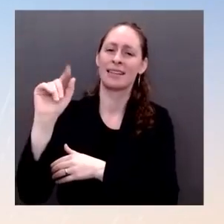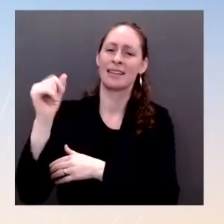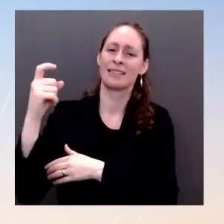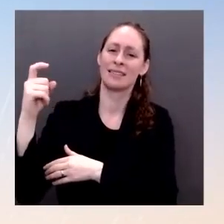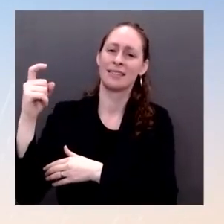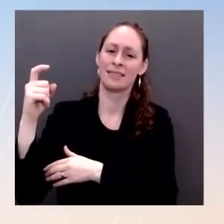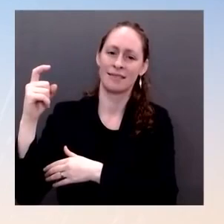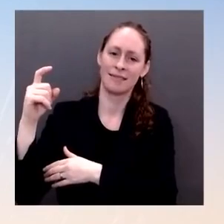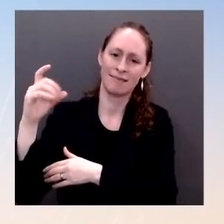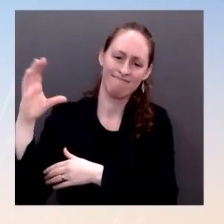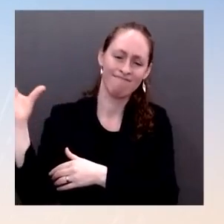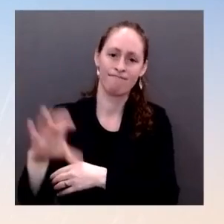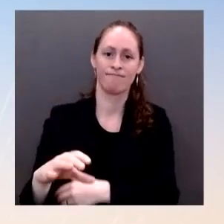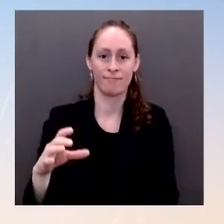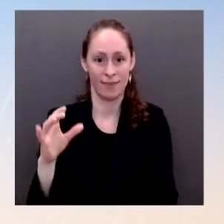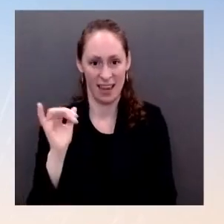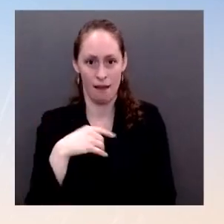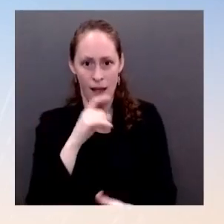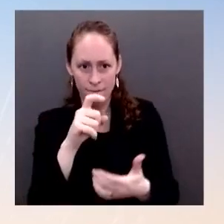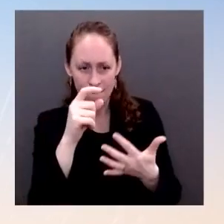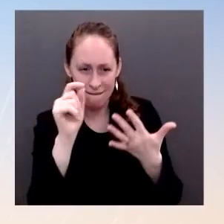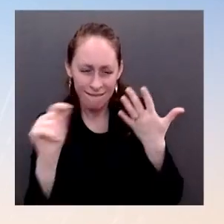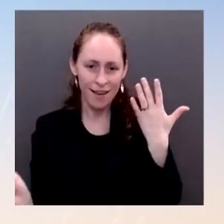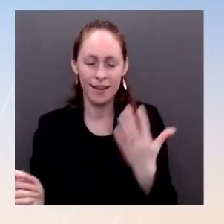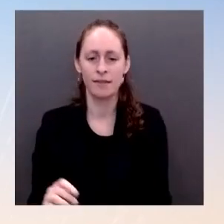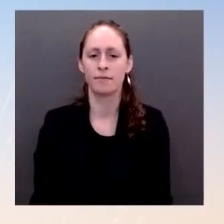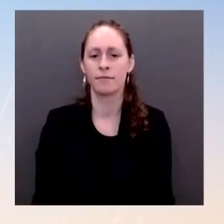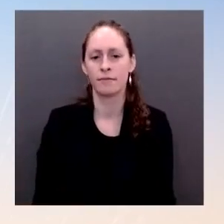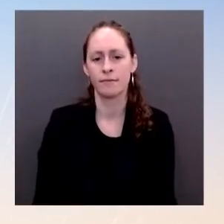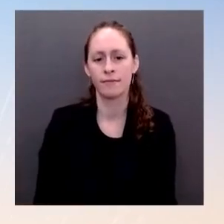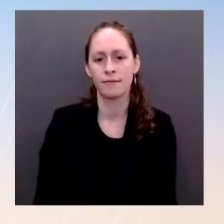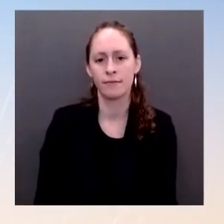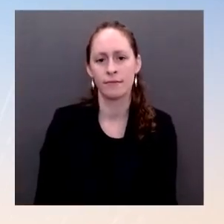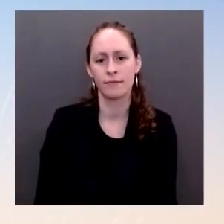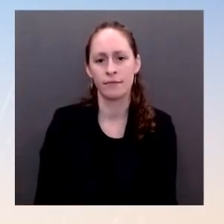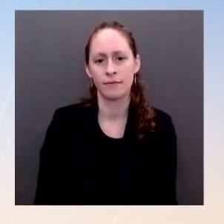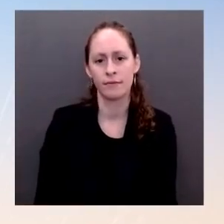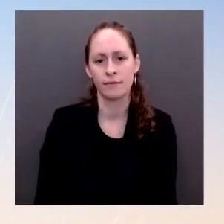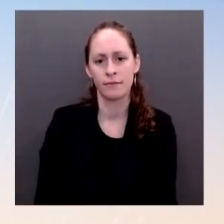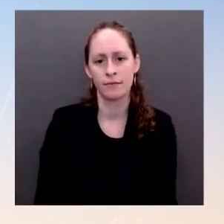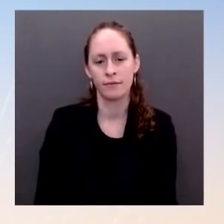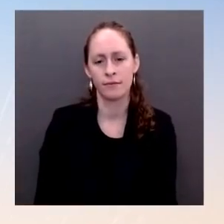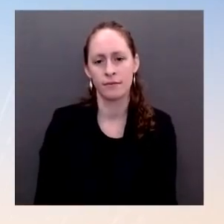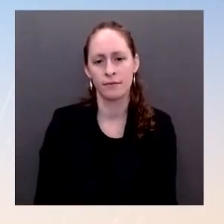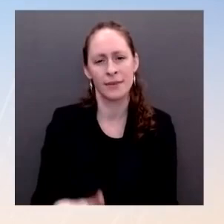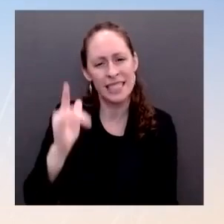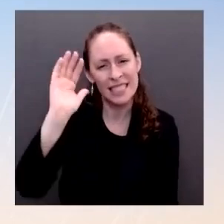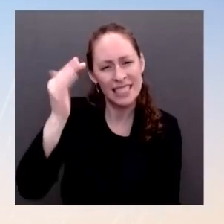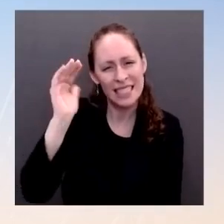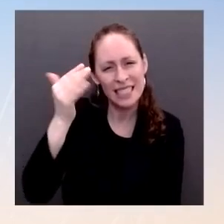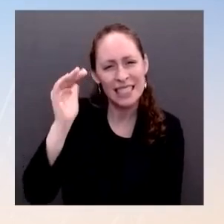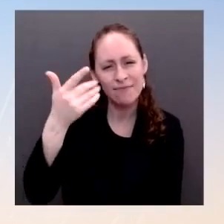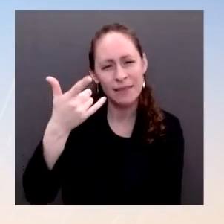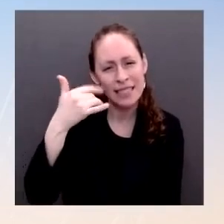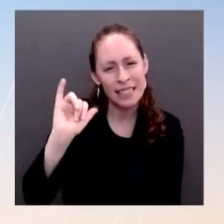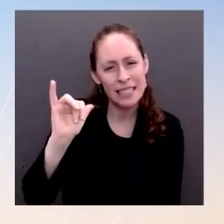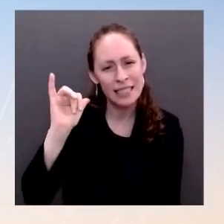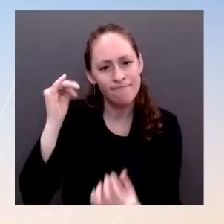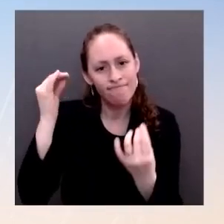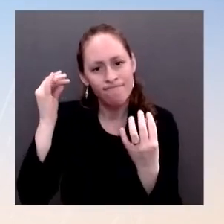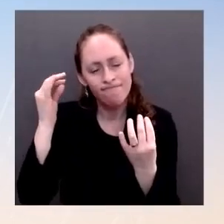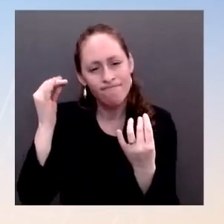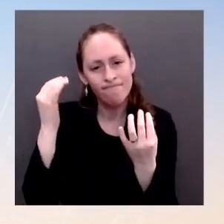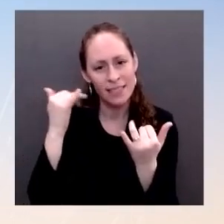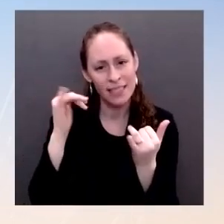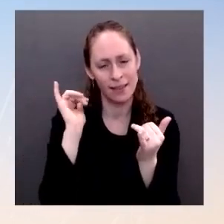a reconciliation partisan package. Absolutely. It's not that it's not, but you tell me, or I know you've covered the